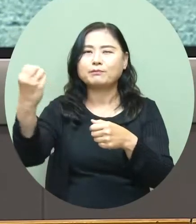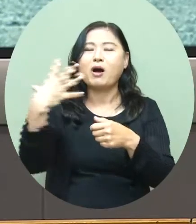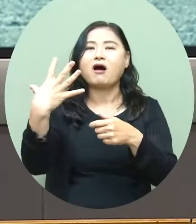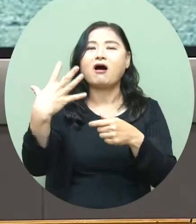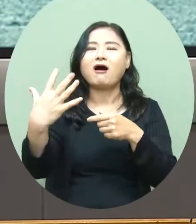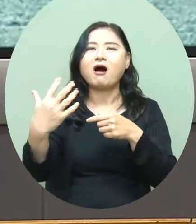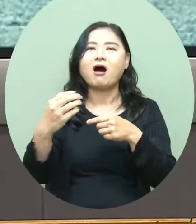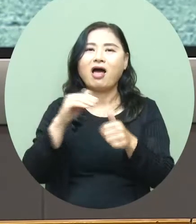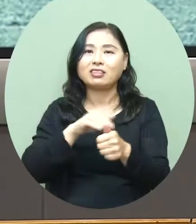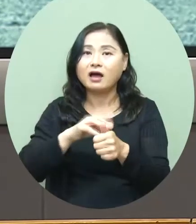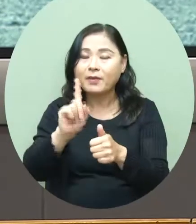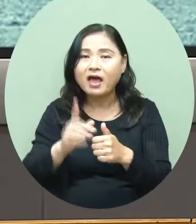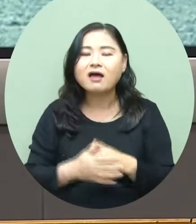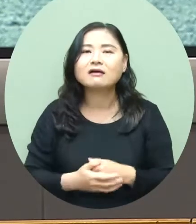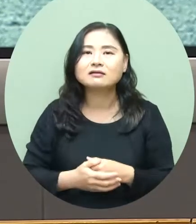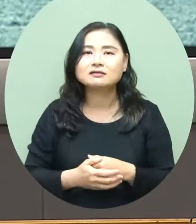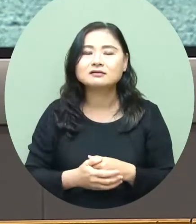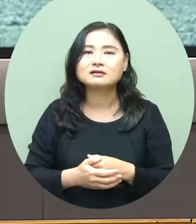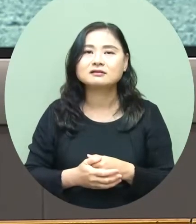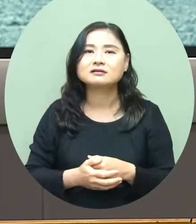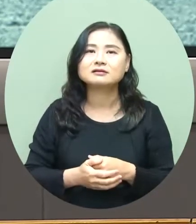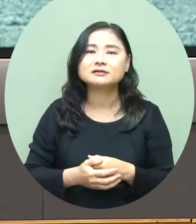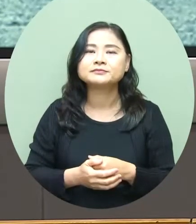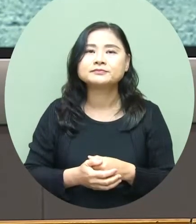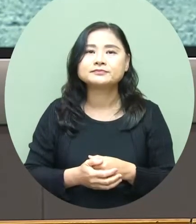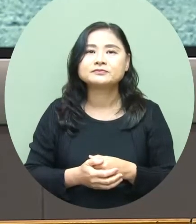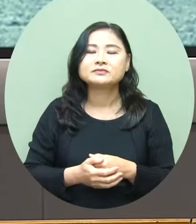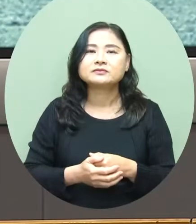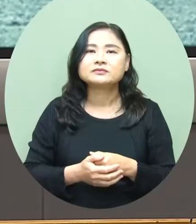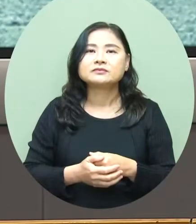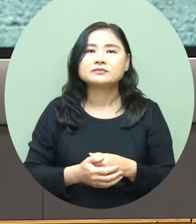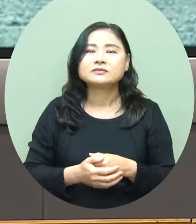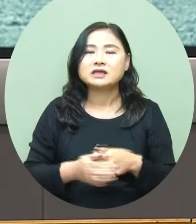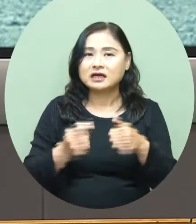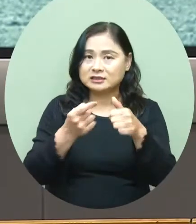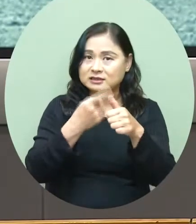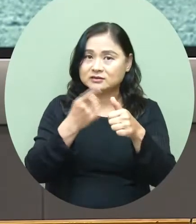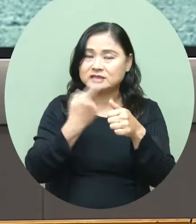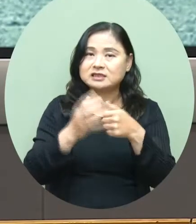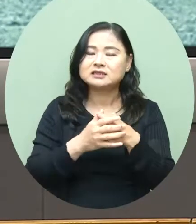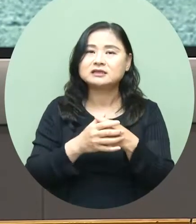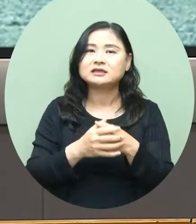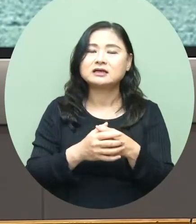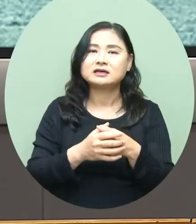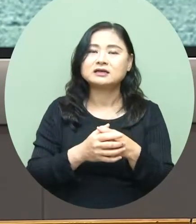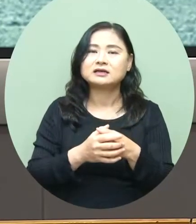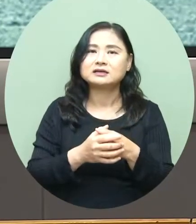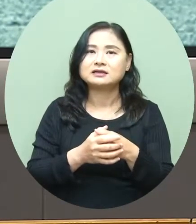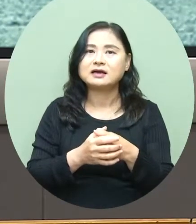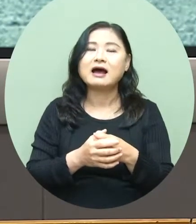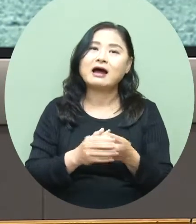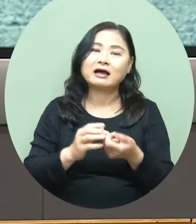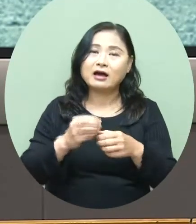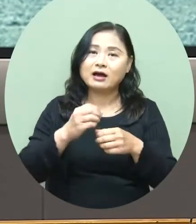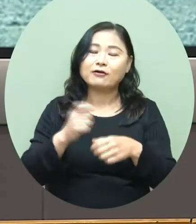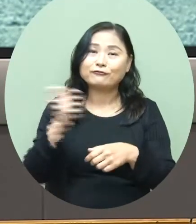need to verify that they are tested positive with 2 lines on the RAT quiz before they start to report. And